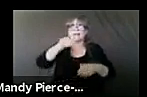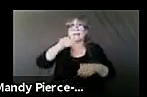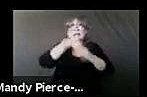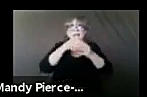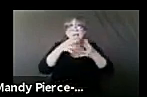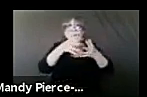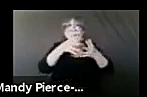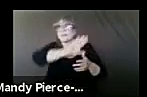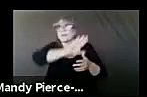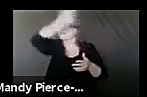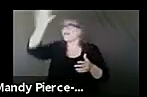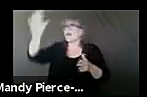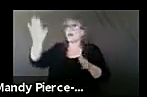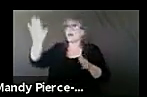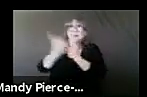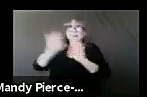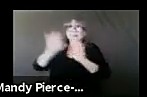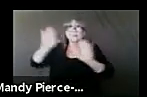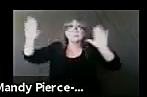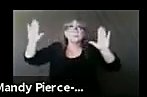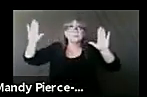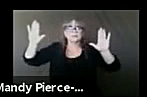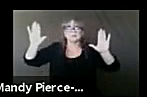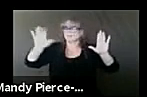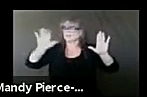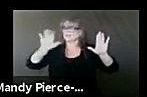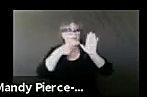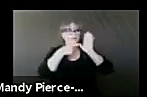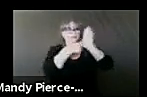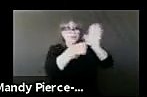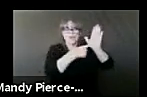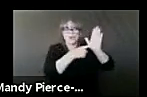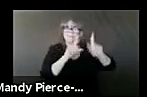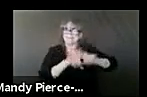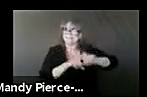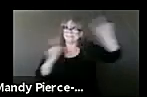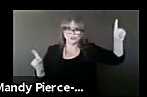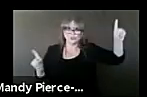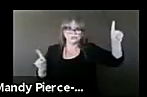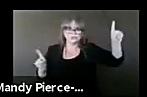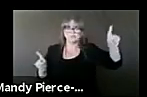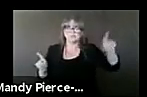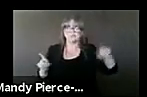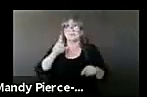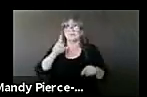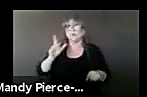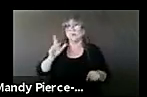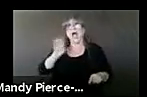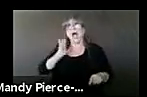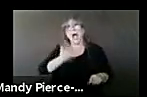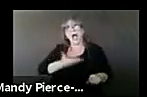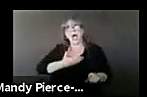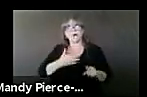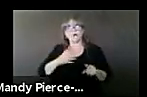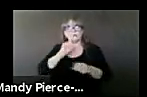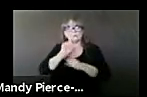in the levels of social distancing that are achieved. The IHME model was really built off of assumptions from Wuhan,